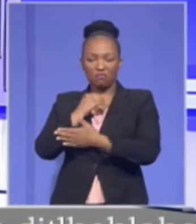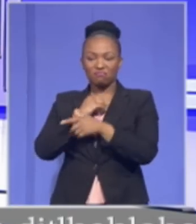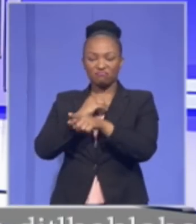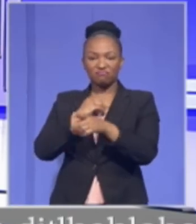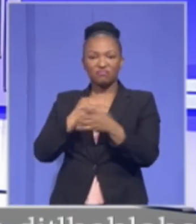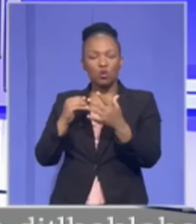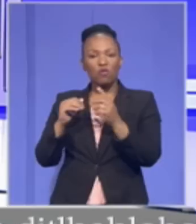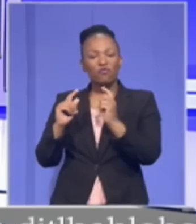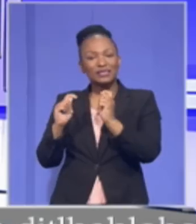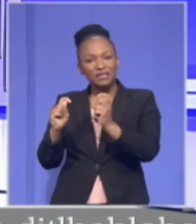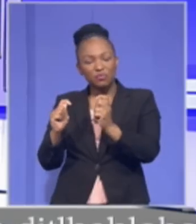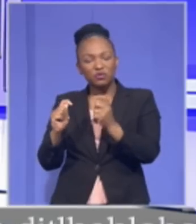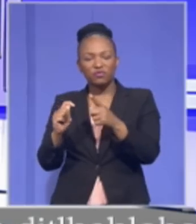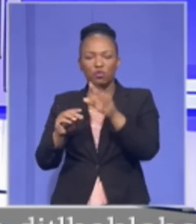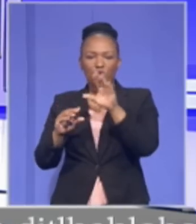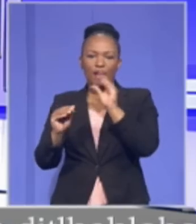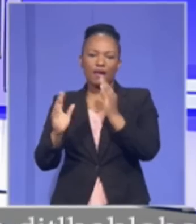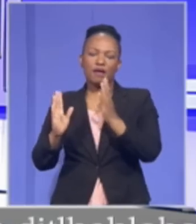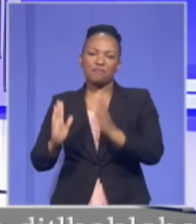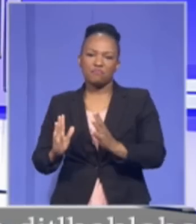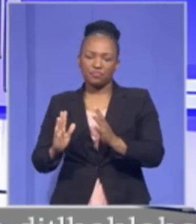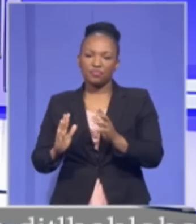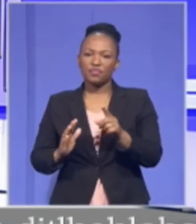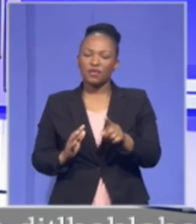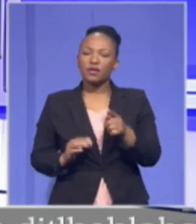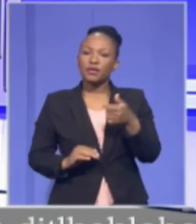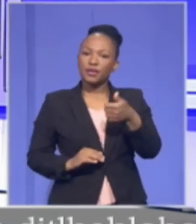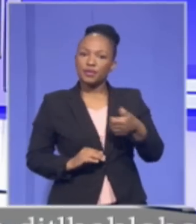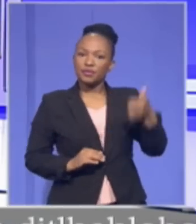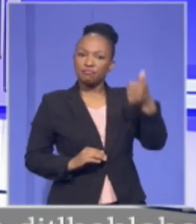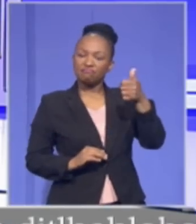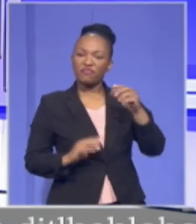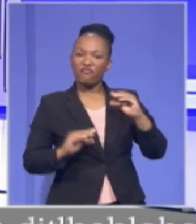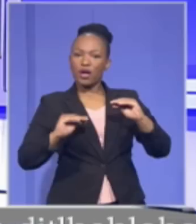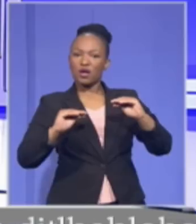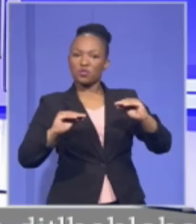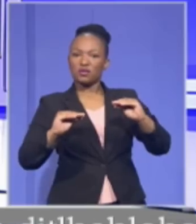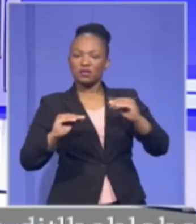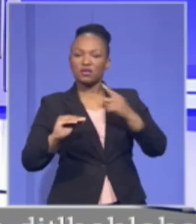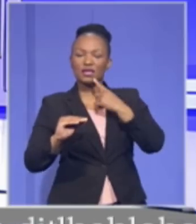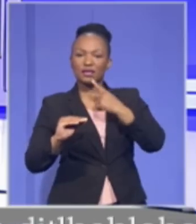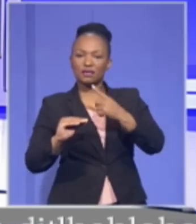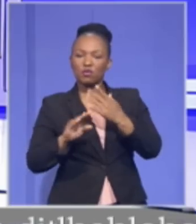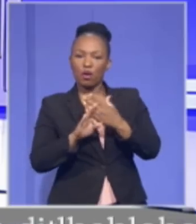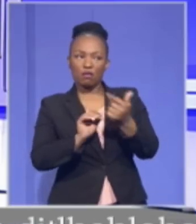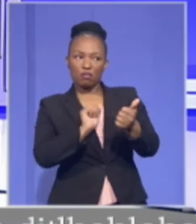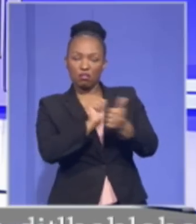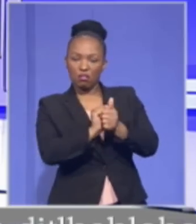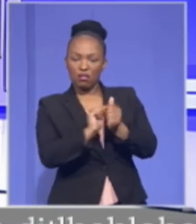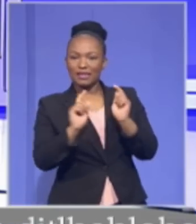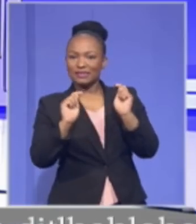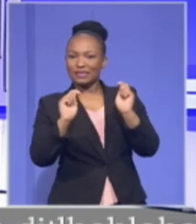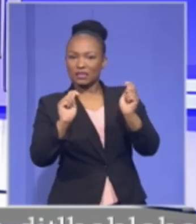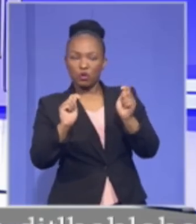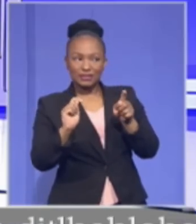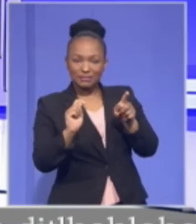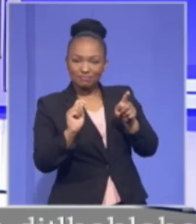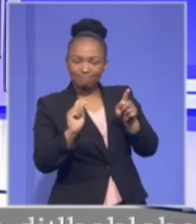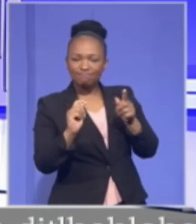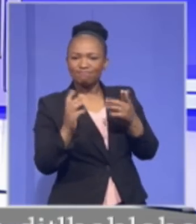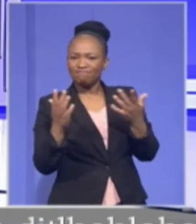ya dinamelwa tša barutwana. Tona ya thuto ya motheo o re ba šoma le kgoro ya dinamelwa go thola sehlopha tšhomo seo se tla go šetšana